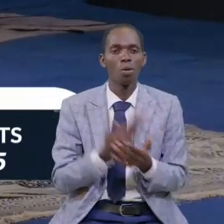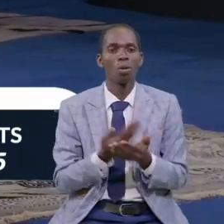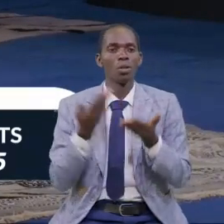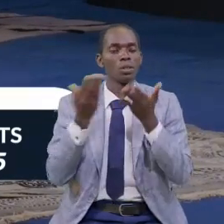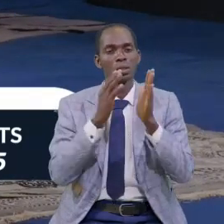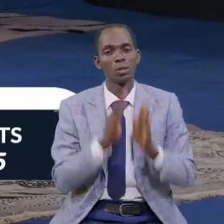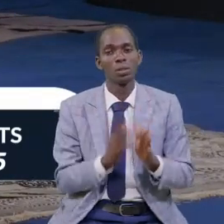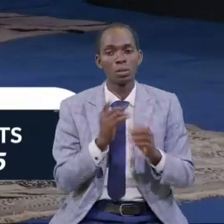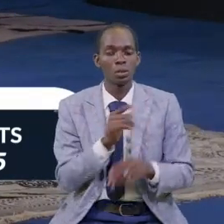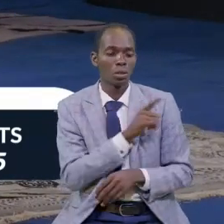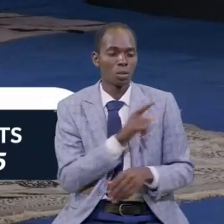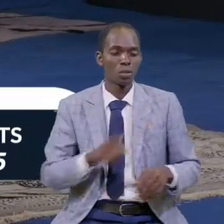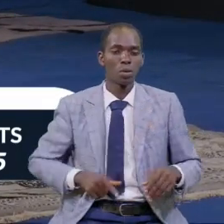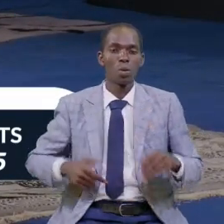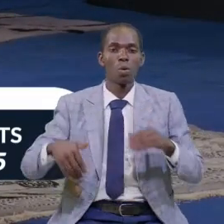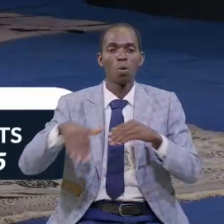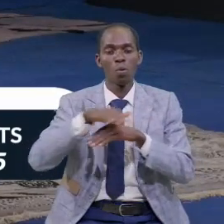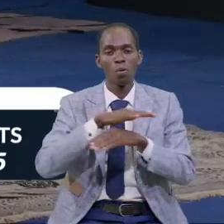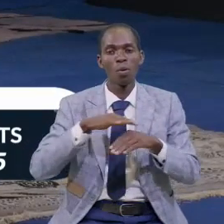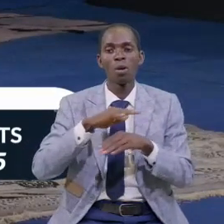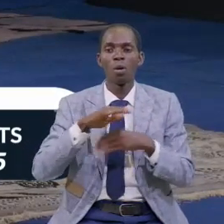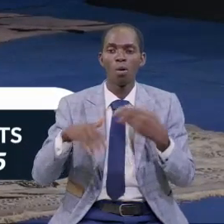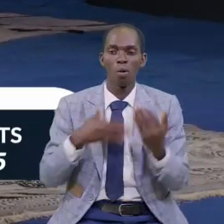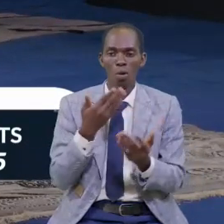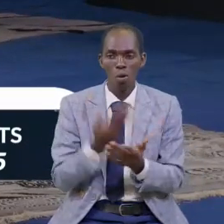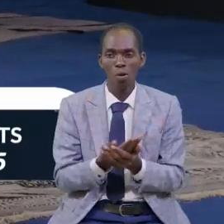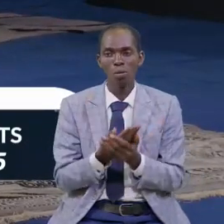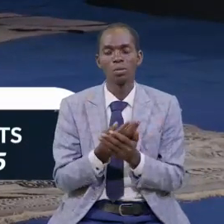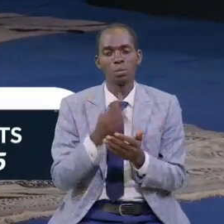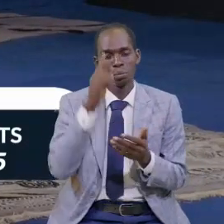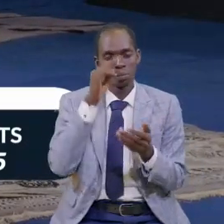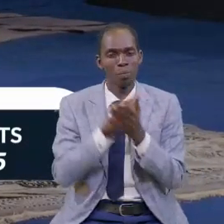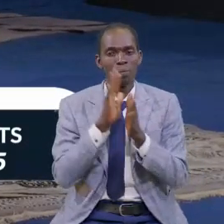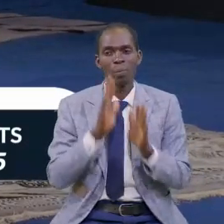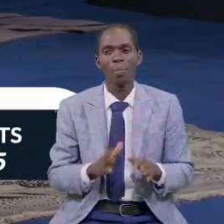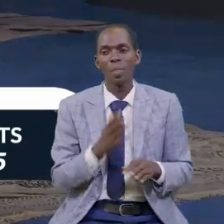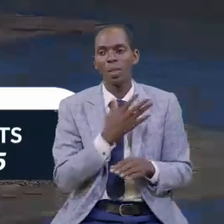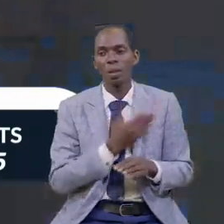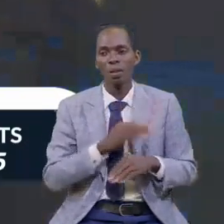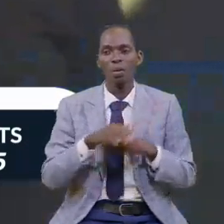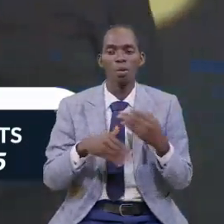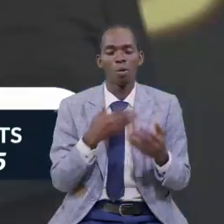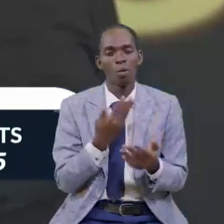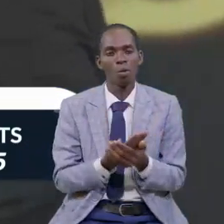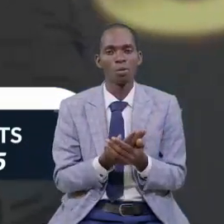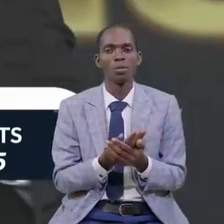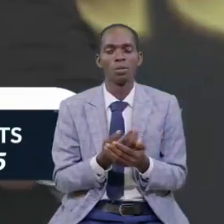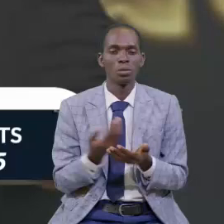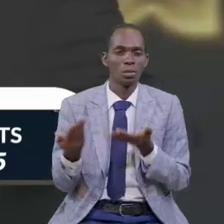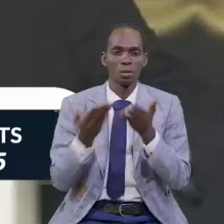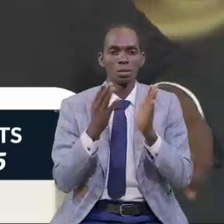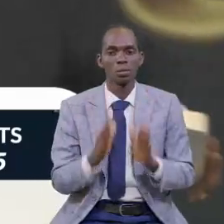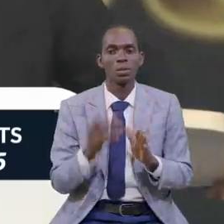all saints and over all subjects. In Acts chapter